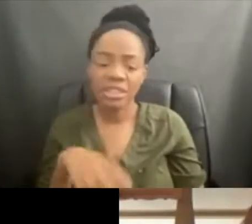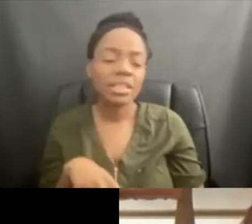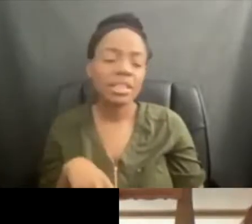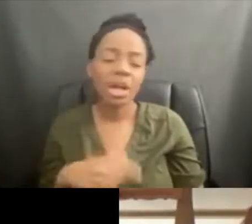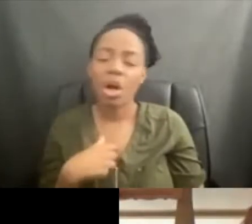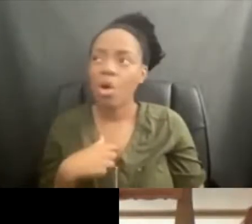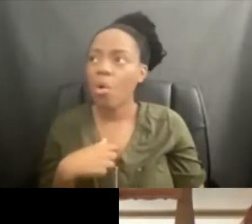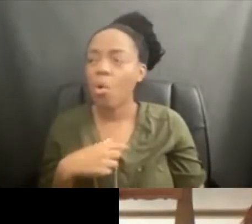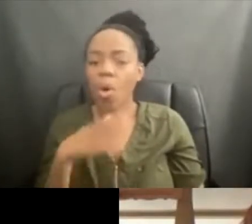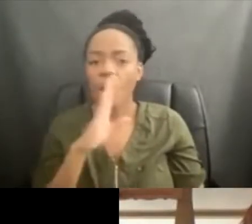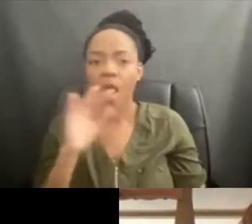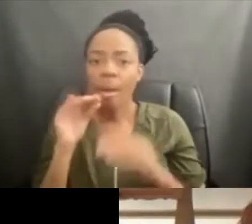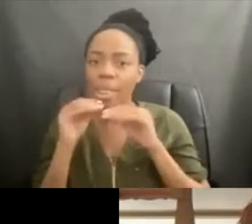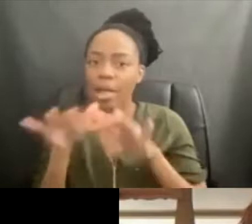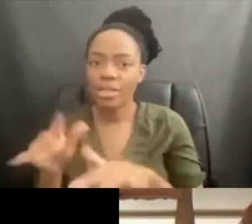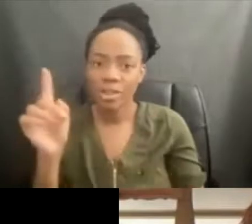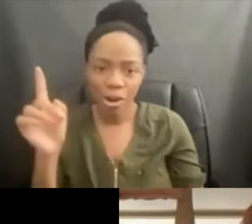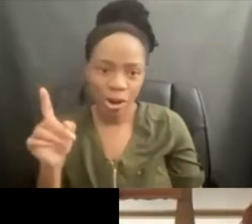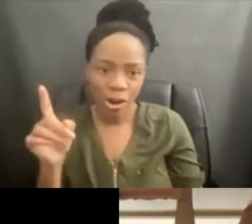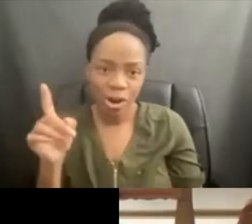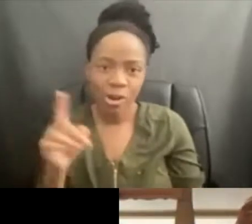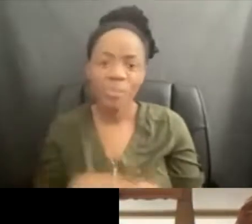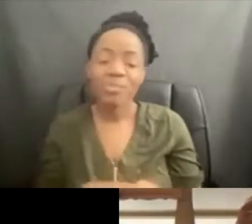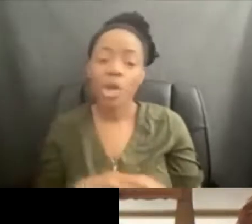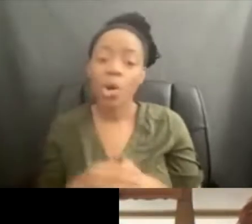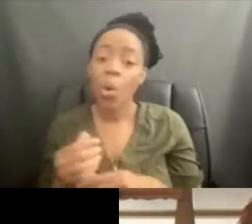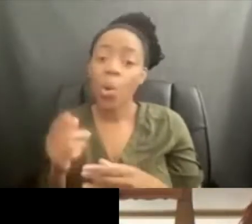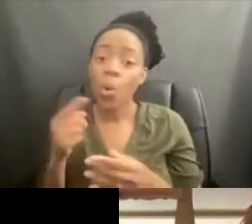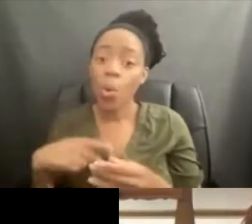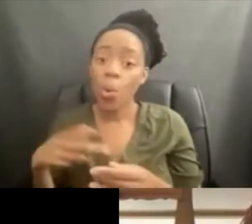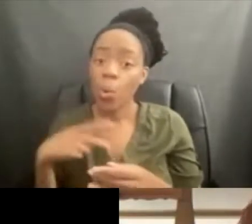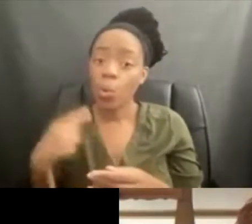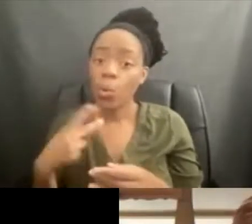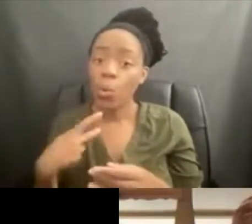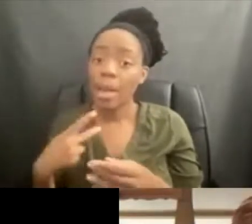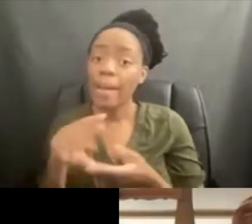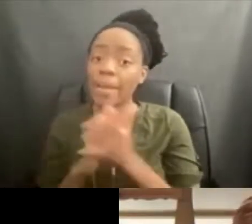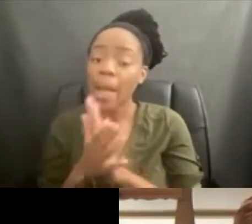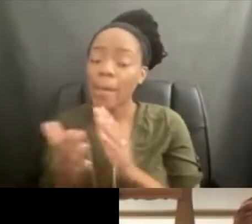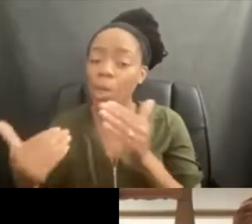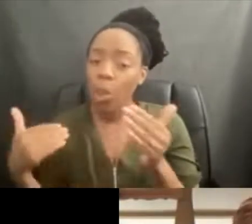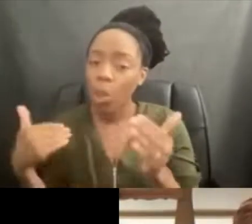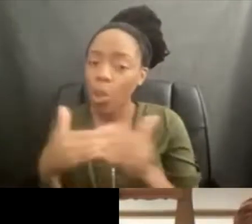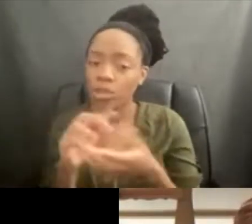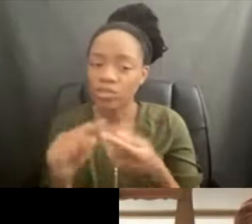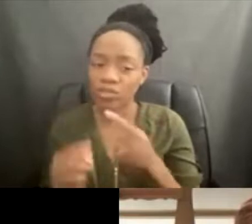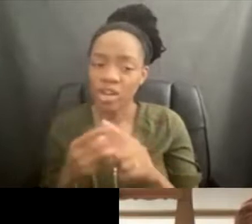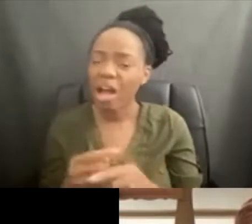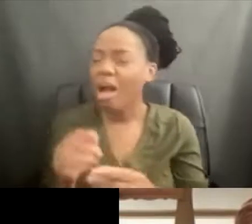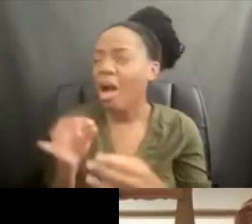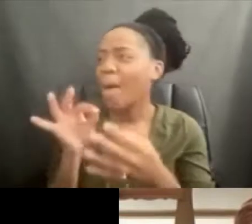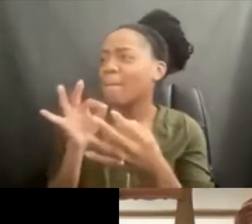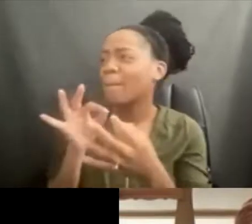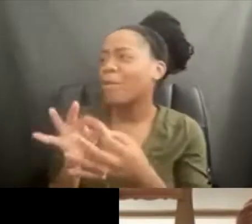bless her. So we became very, very close friends. What perfect casting. I could just see the two of you together on